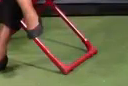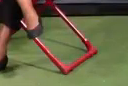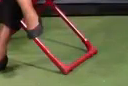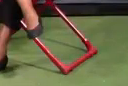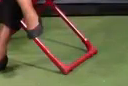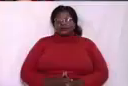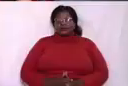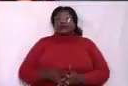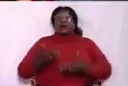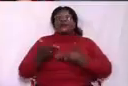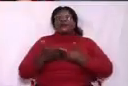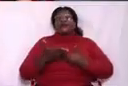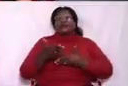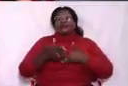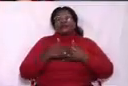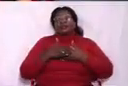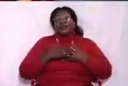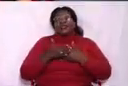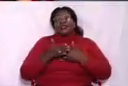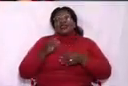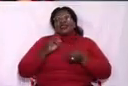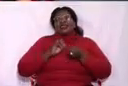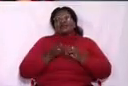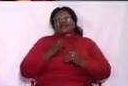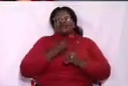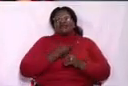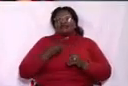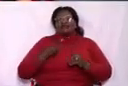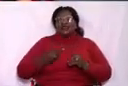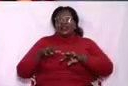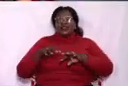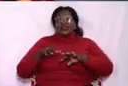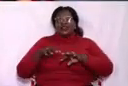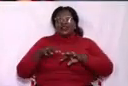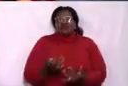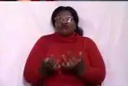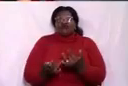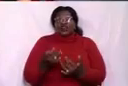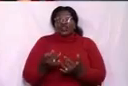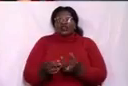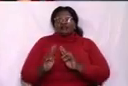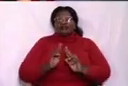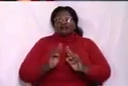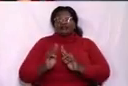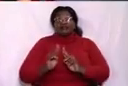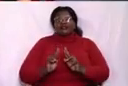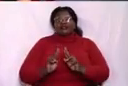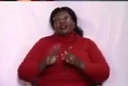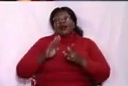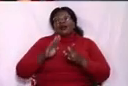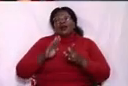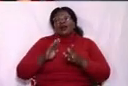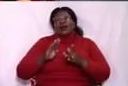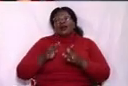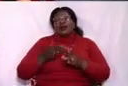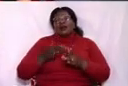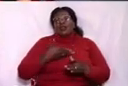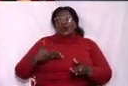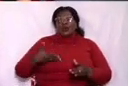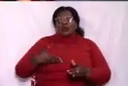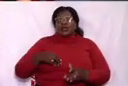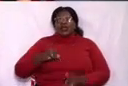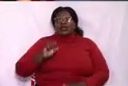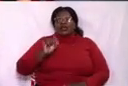And welcome back. This is episode 11 of Campfire Series. We are chatting to Ndeshi Zakaria. It's not